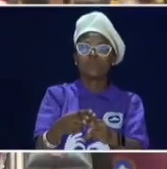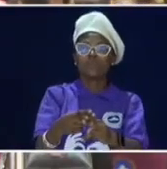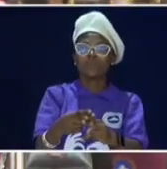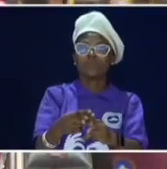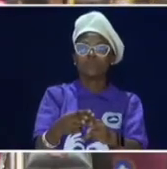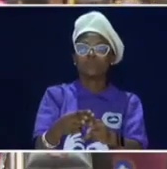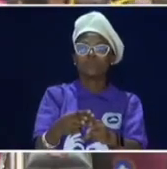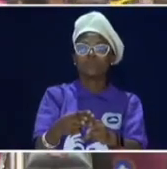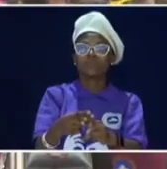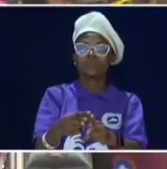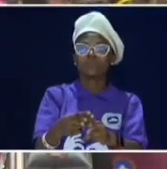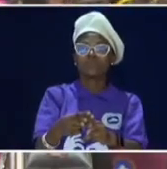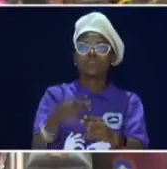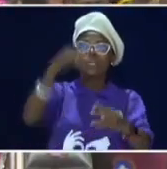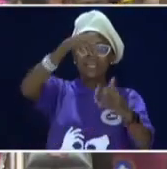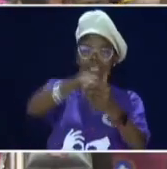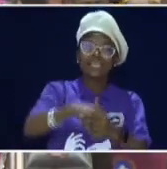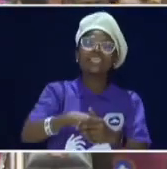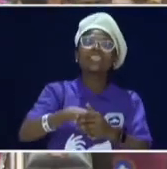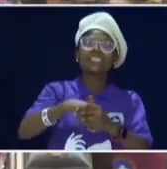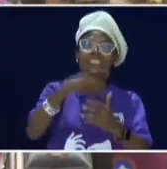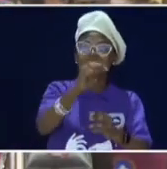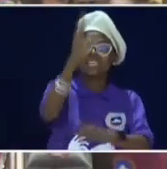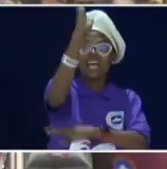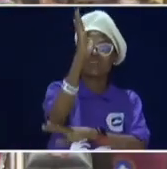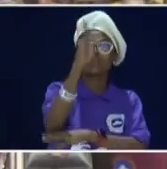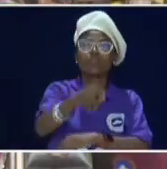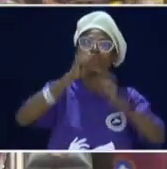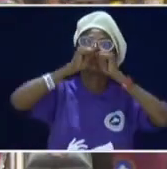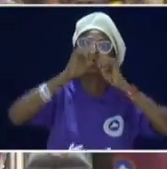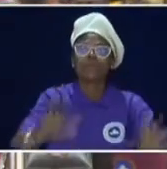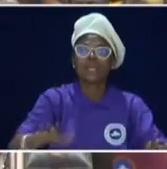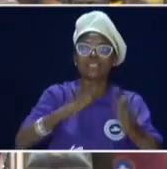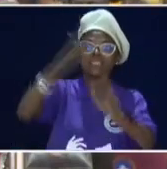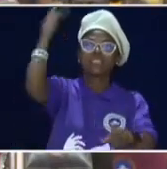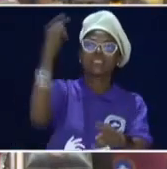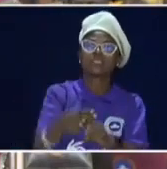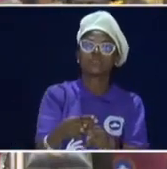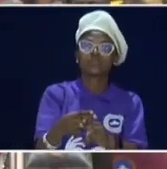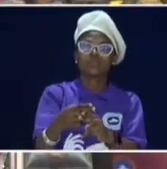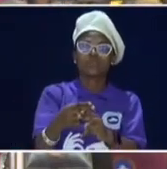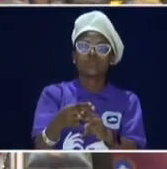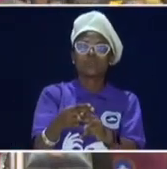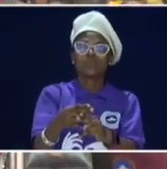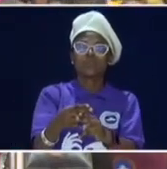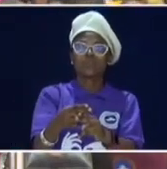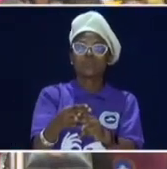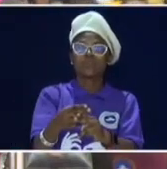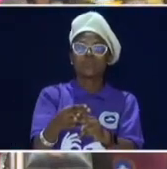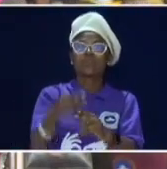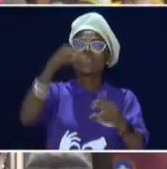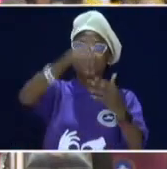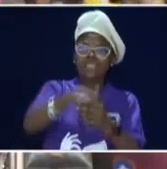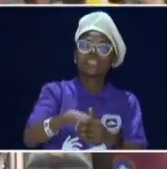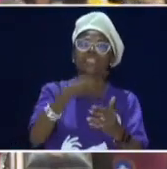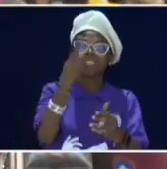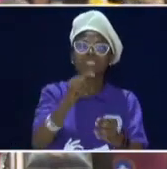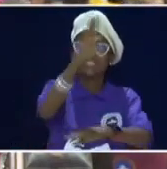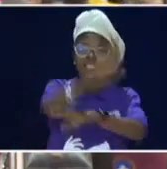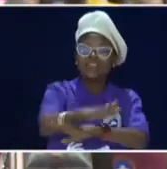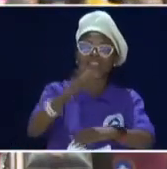ibukun. In the afternoon you'll be blessed. Losan e ti eni ibukun. In the evening